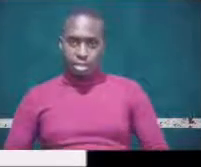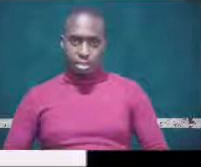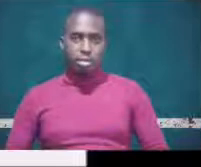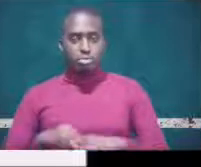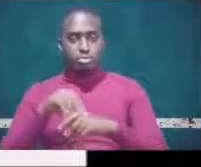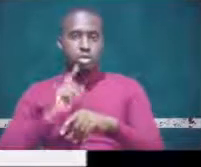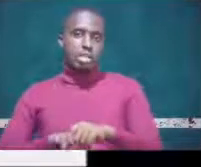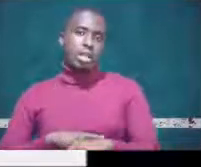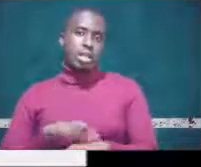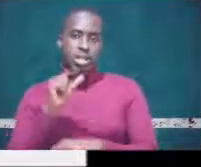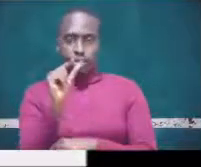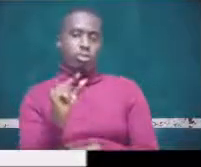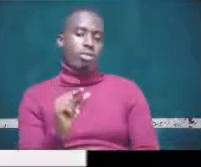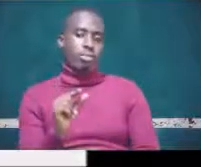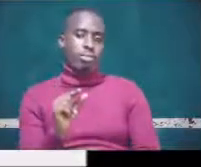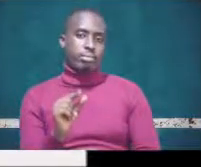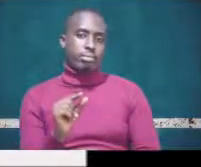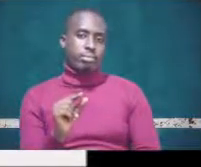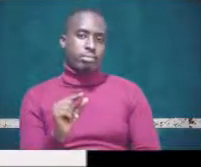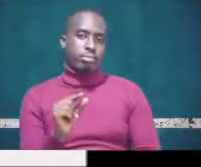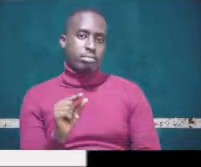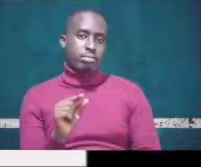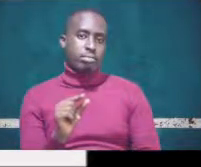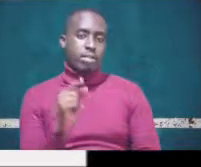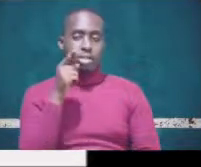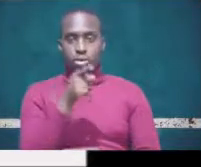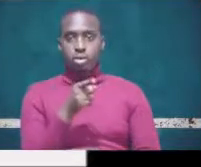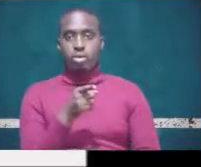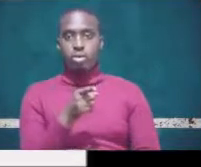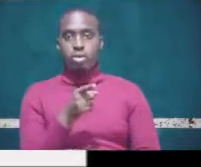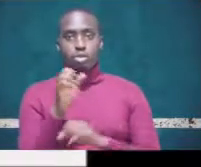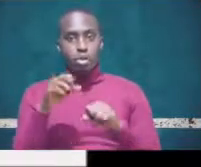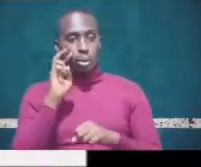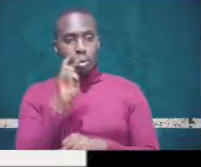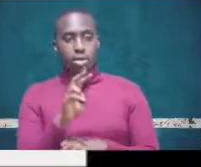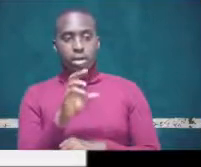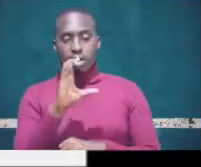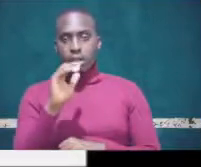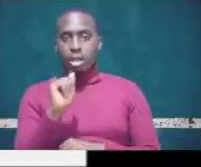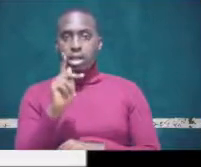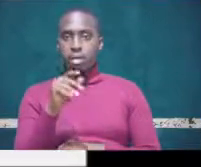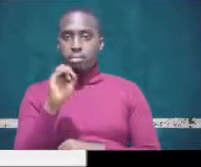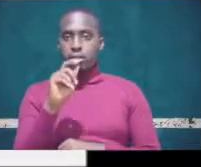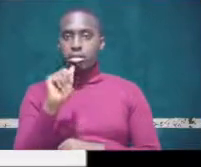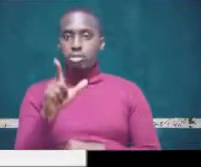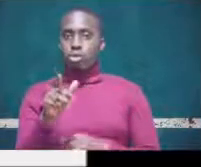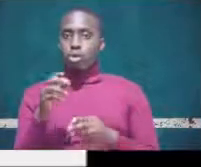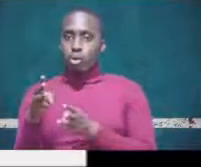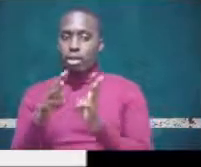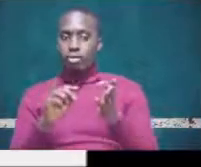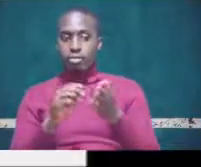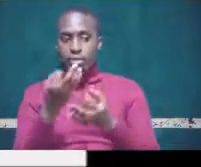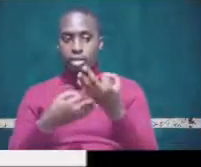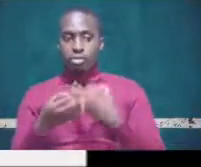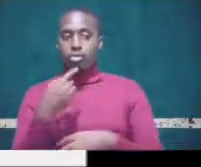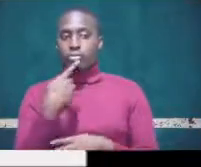shortest possible time. So that is, you can see capital-intensive technology that we are talking about.